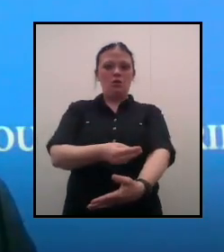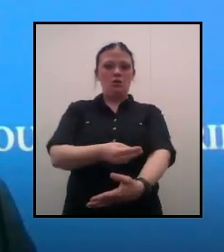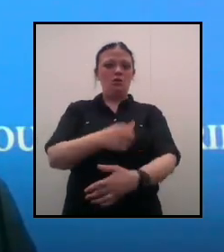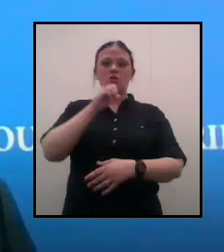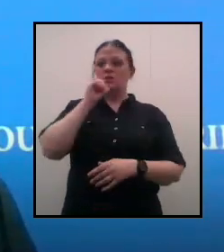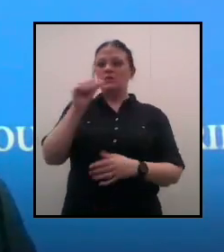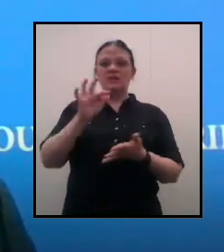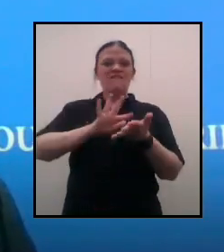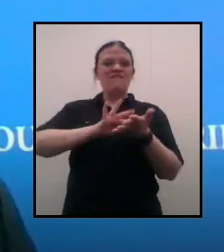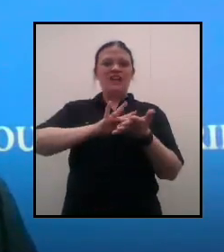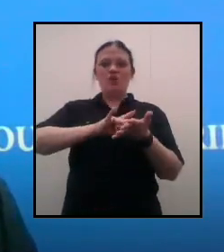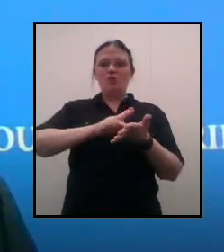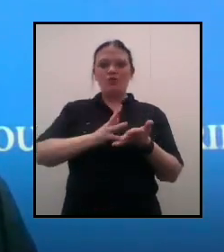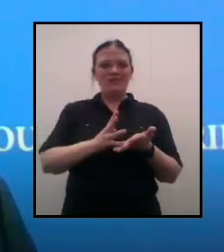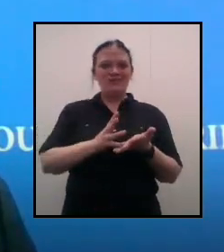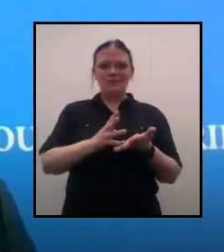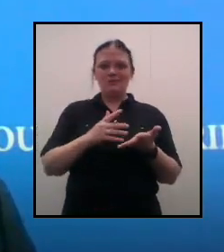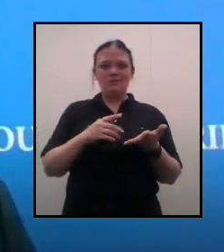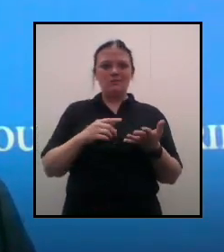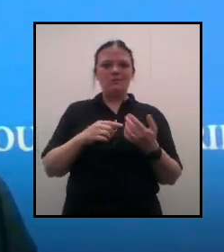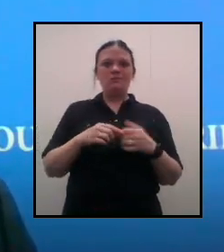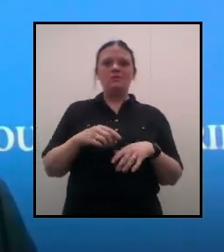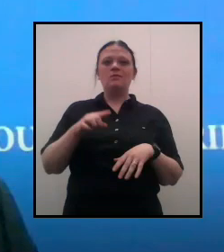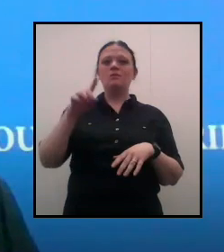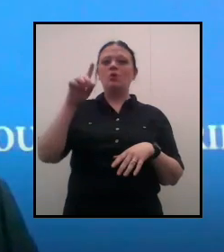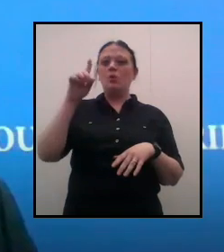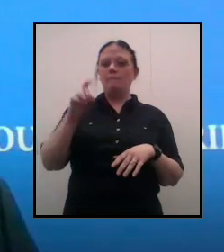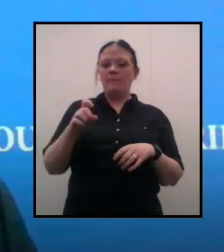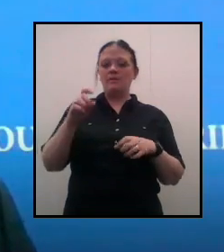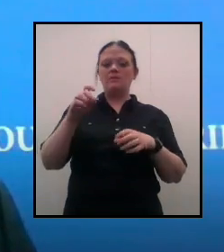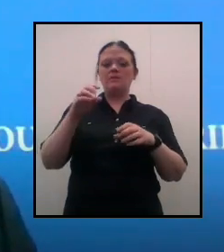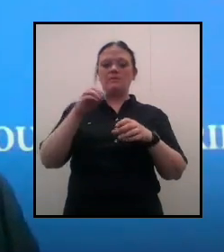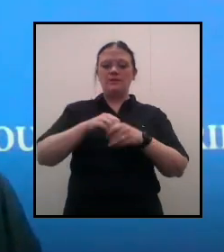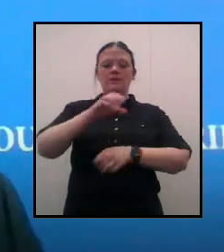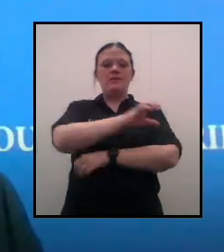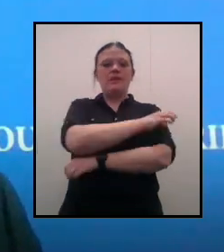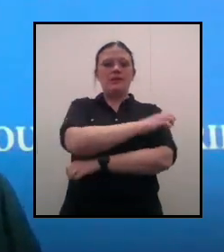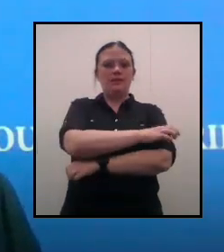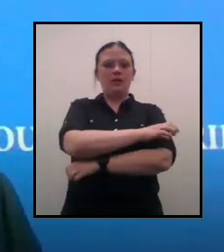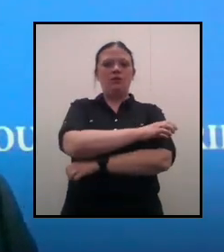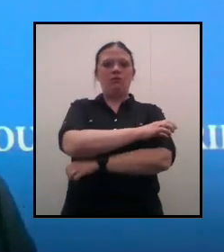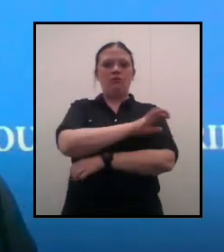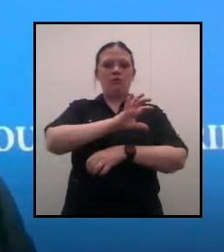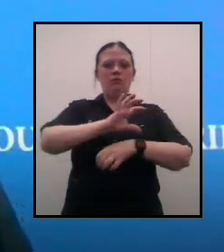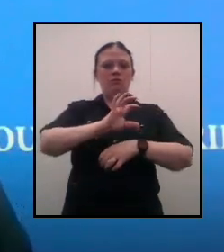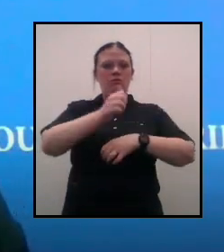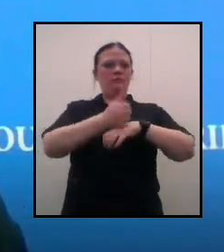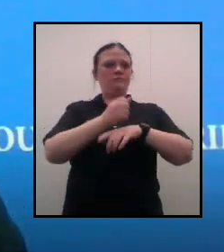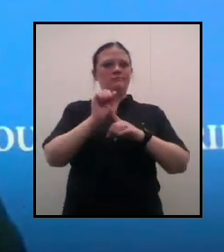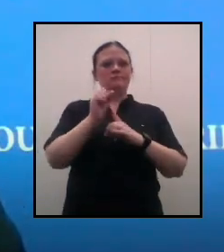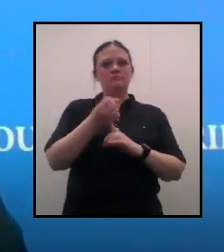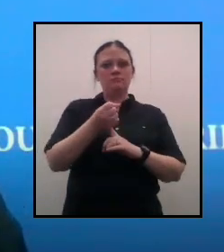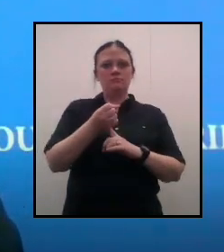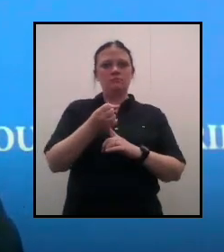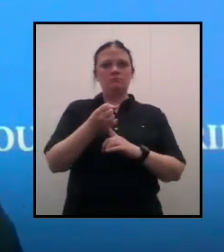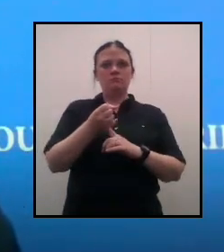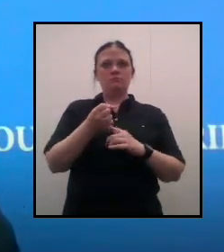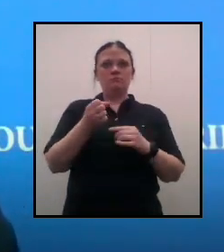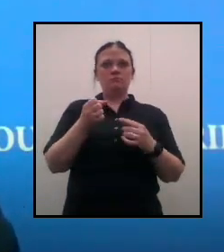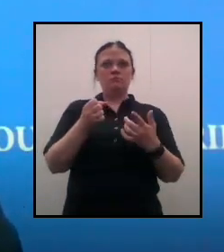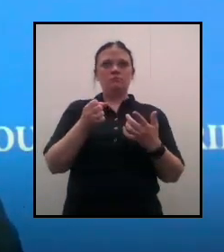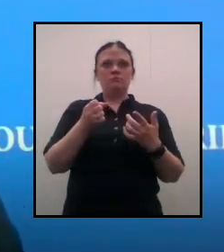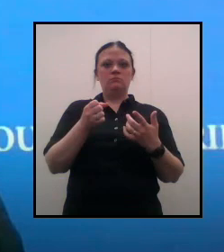not a fingerprint test. So it has to be done in more of a clinical setting where they actually put the needle,